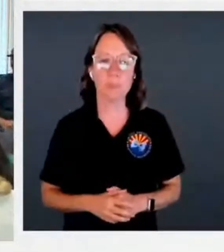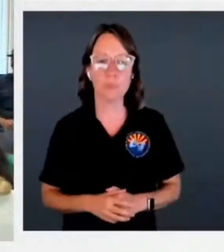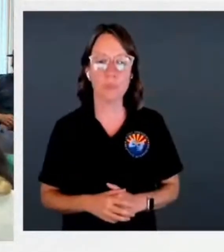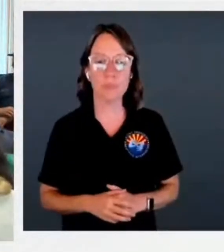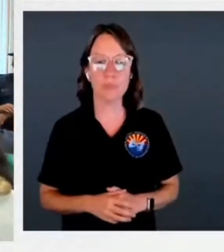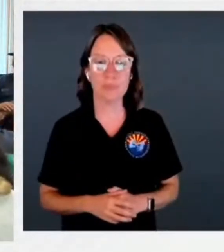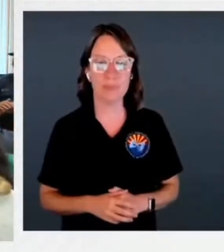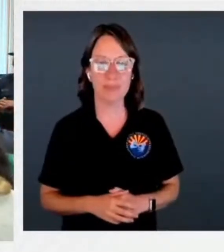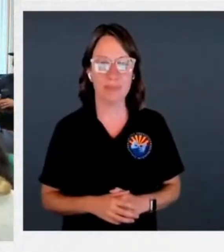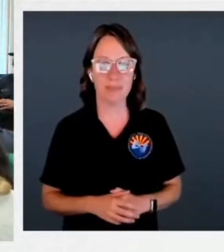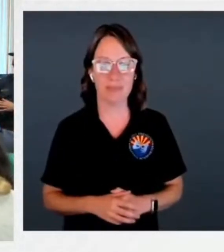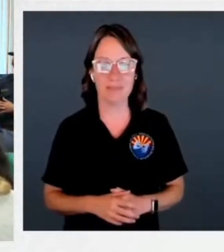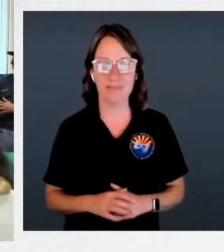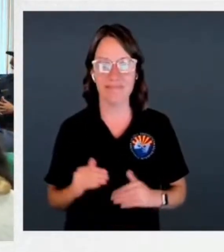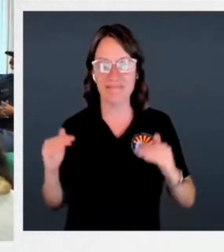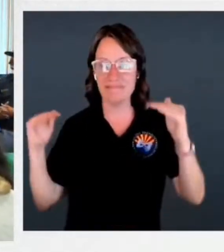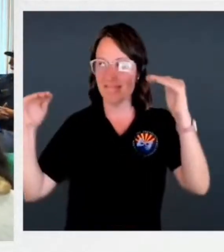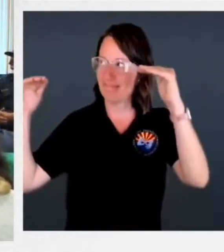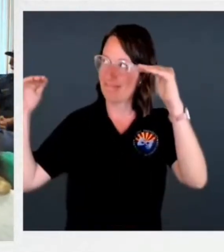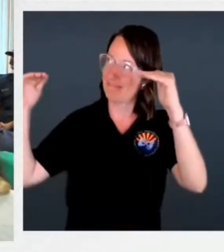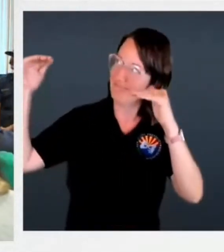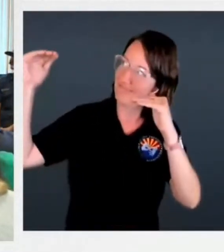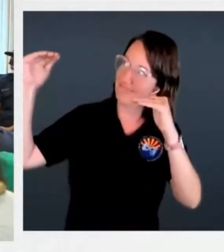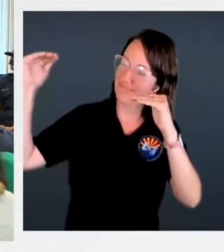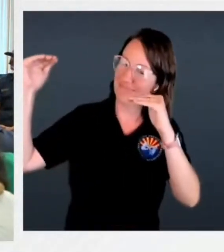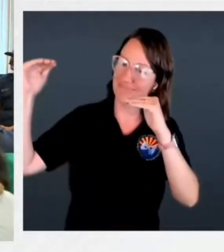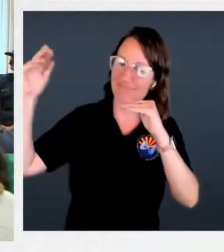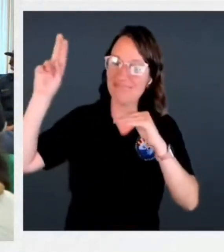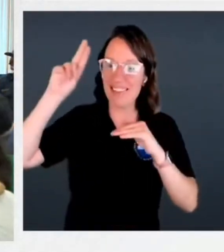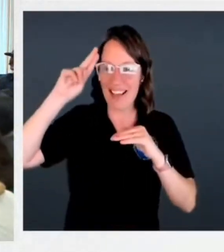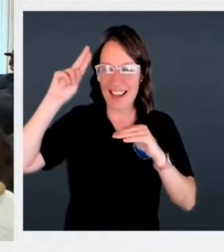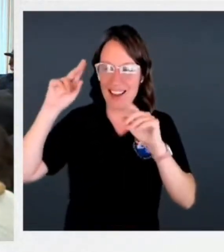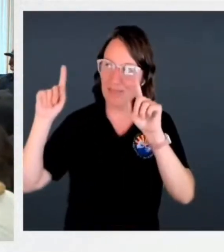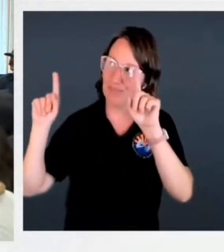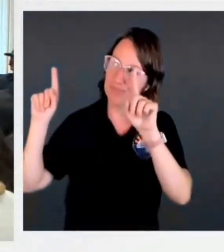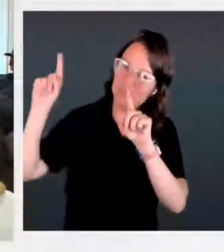I'm a little bit shorter than Forest Supervisor Chris Christopherson.